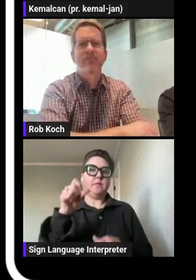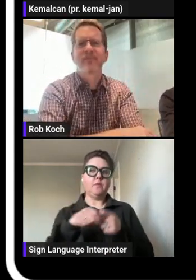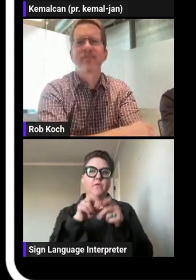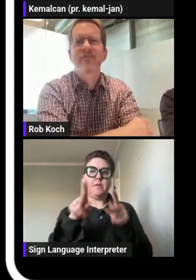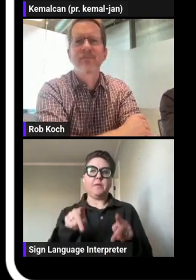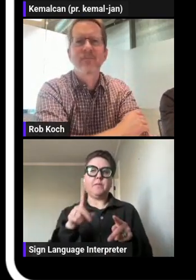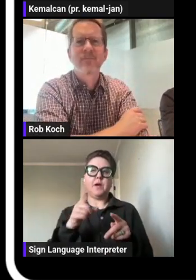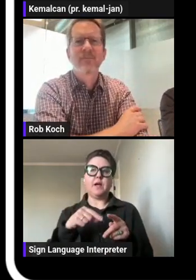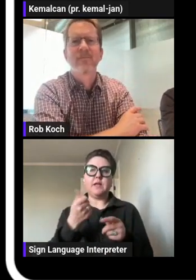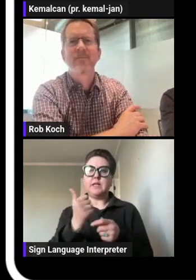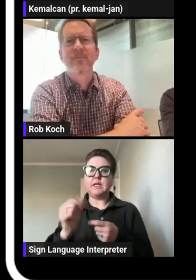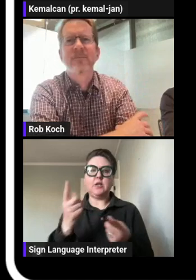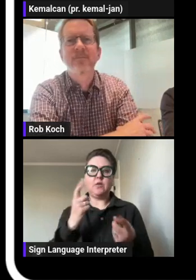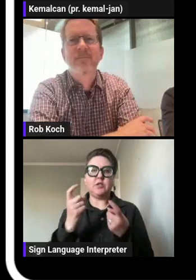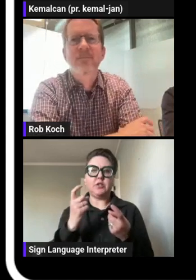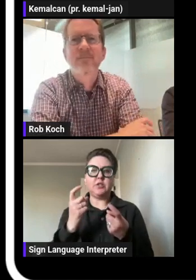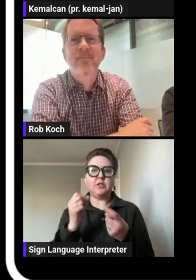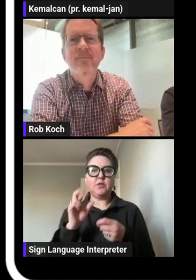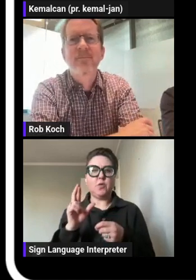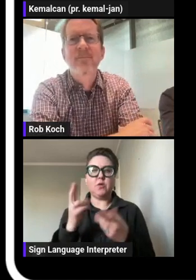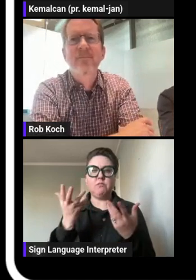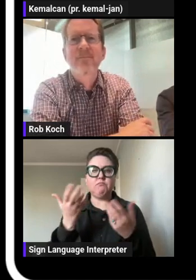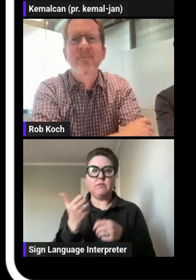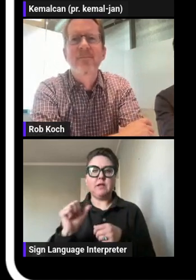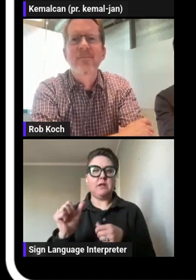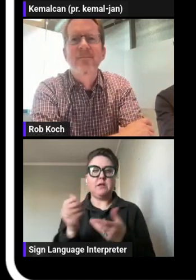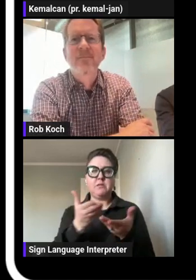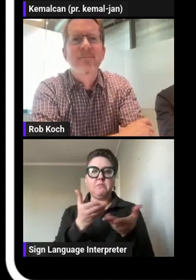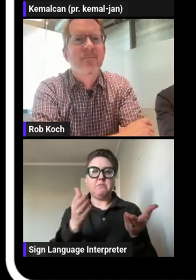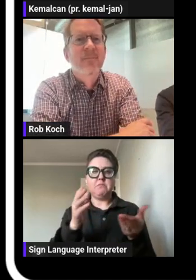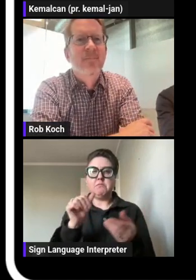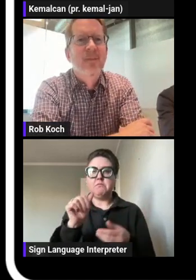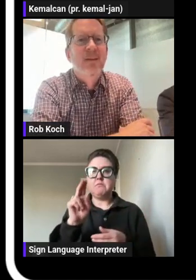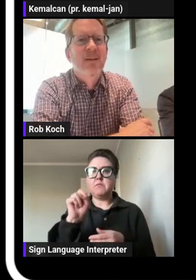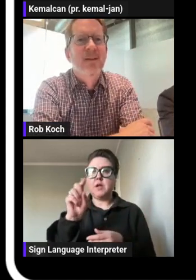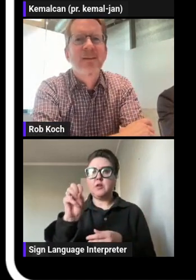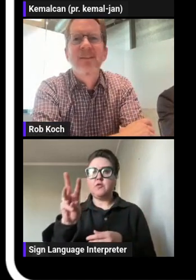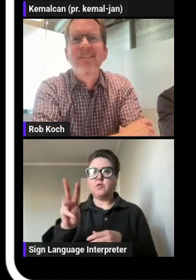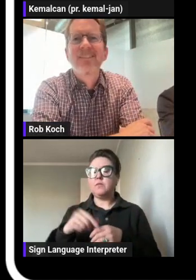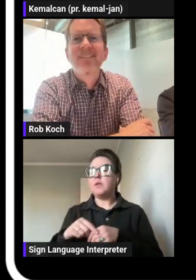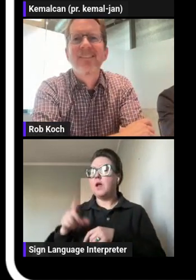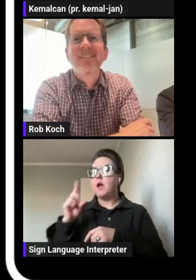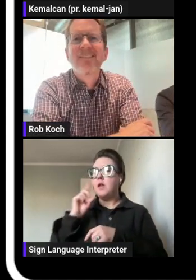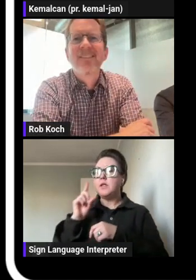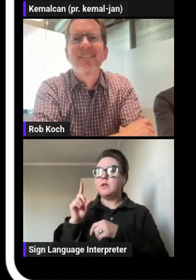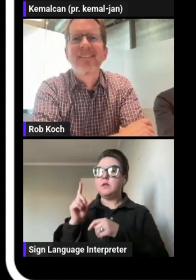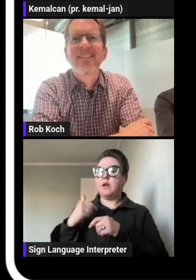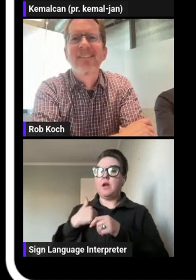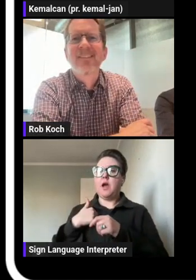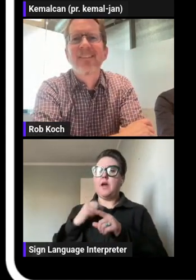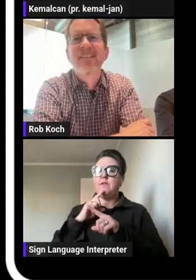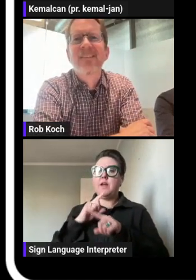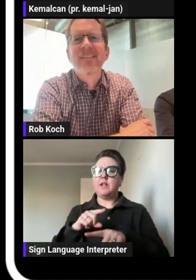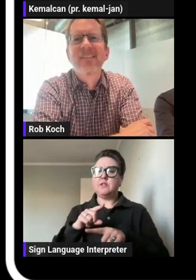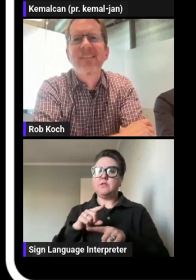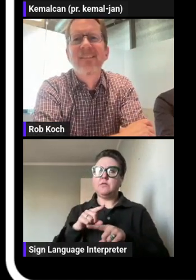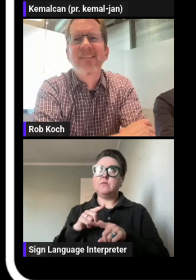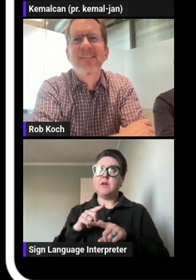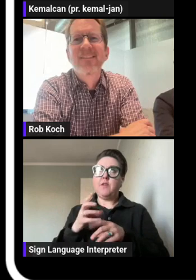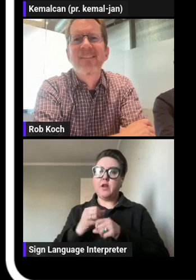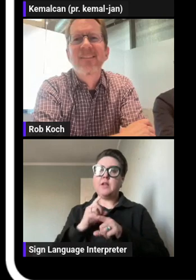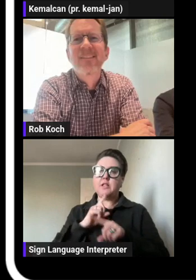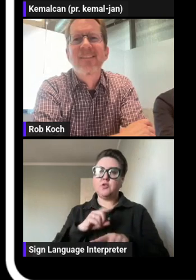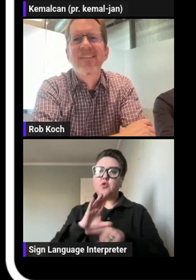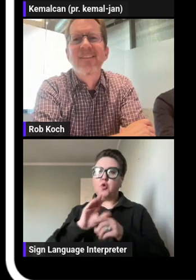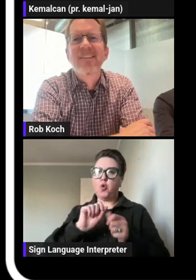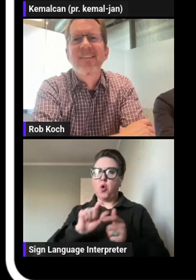take any questions or if you Well, have any. I think I've answered all my questions. I'm so